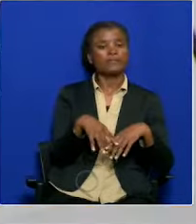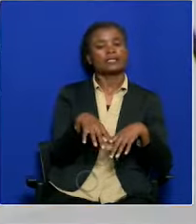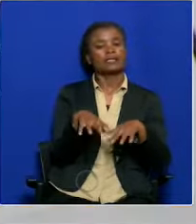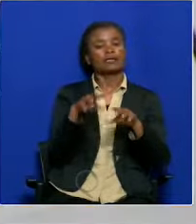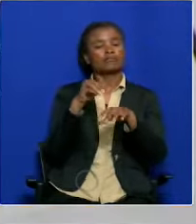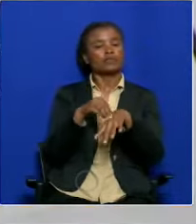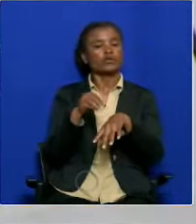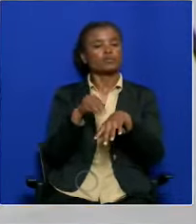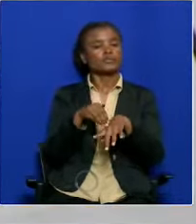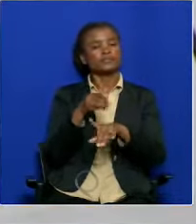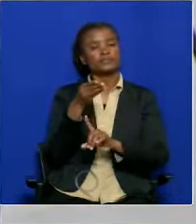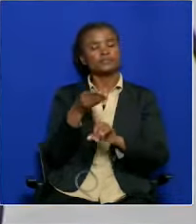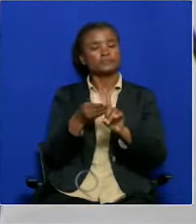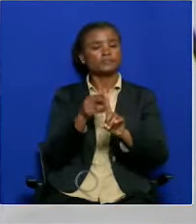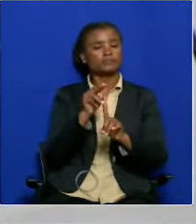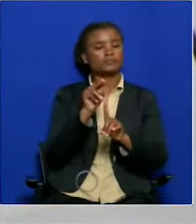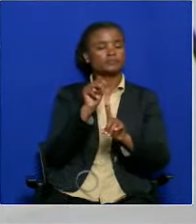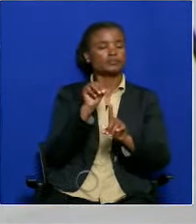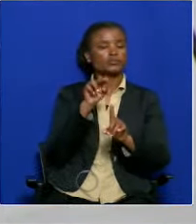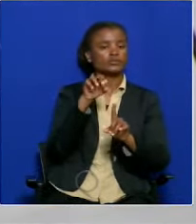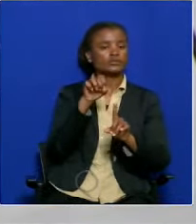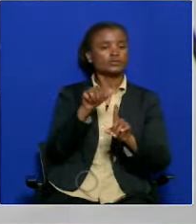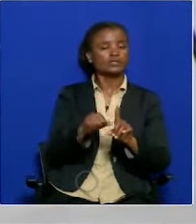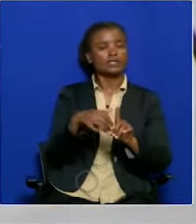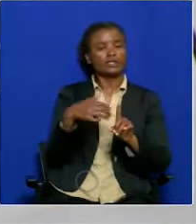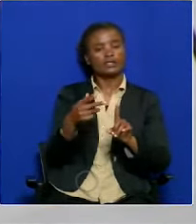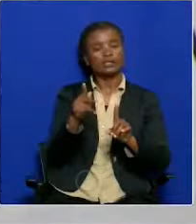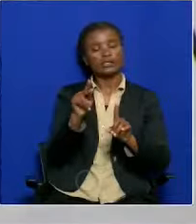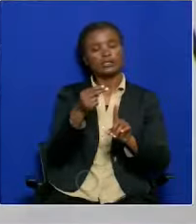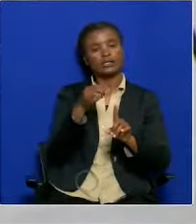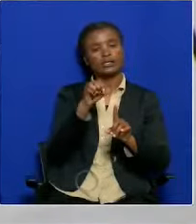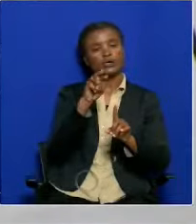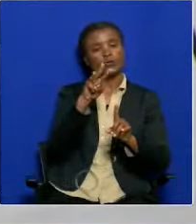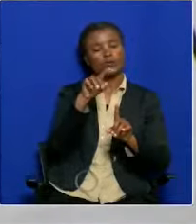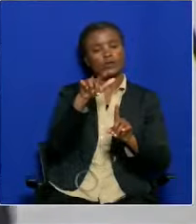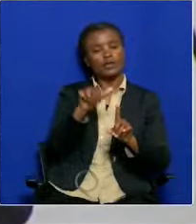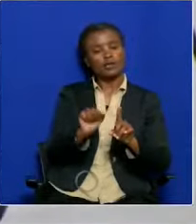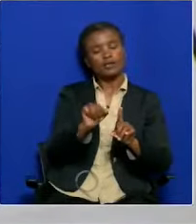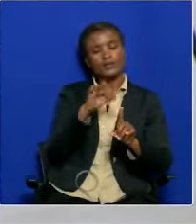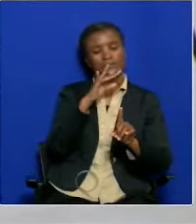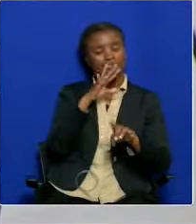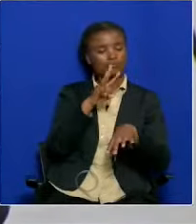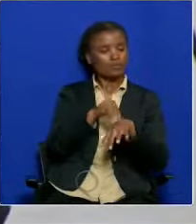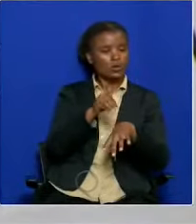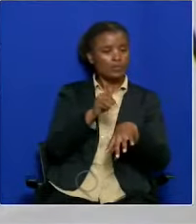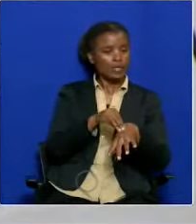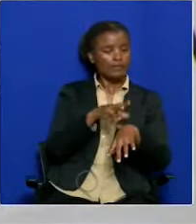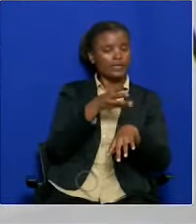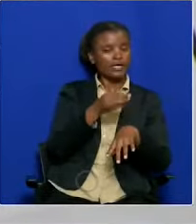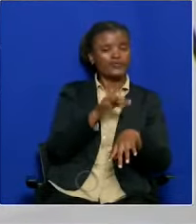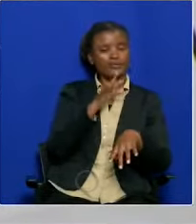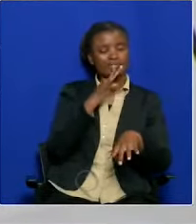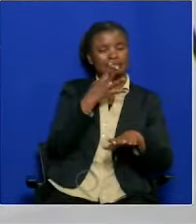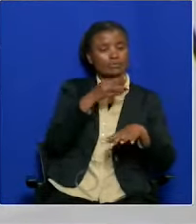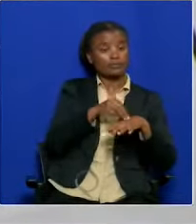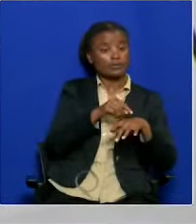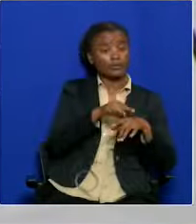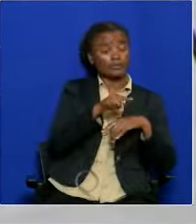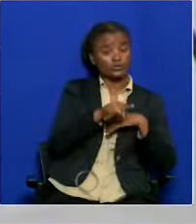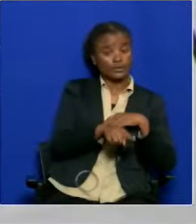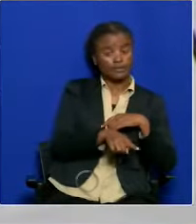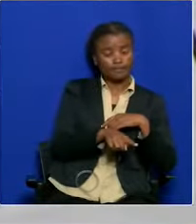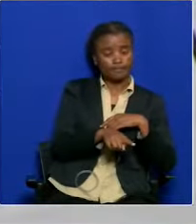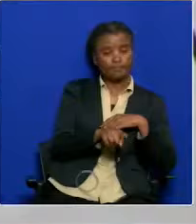them trouble and therefore are a menace to him. Do you accept that someone like that